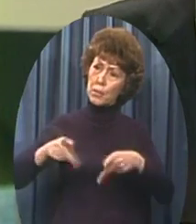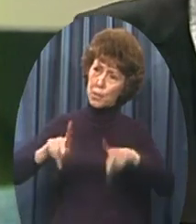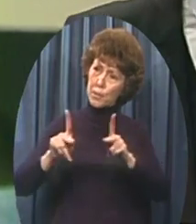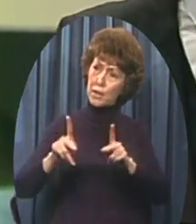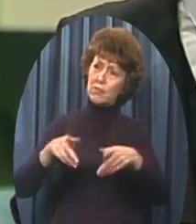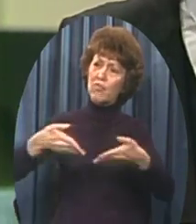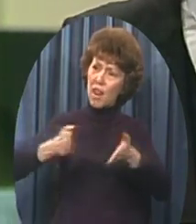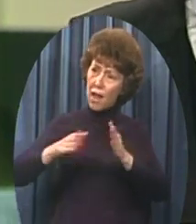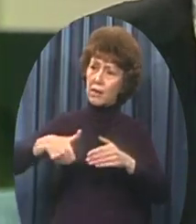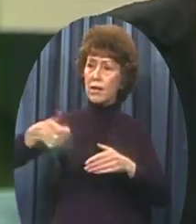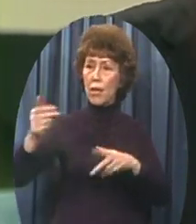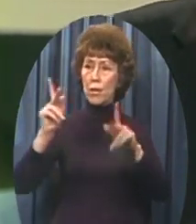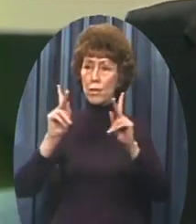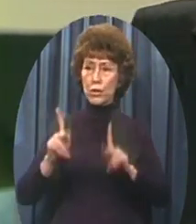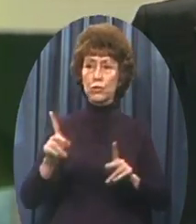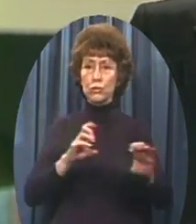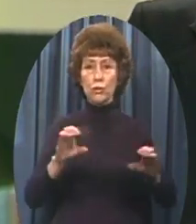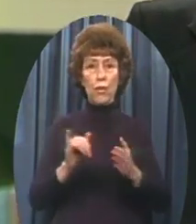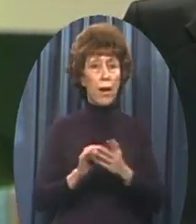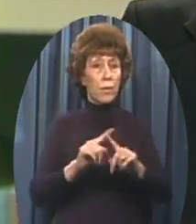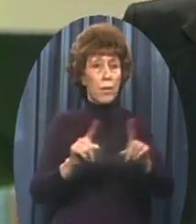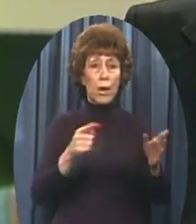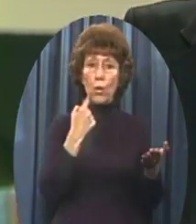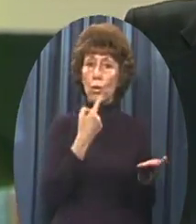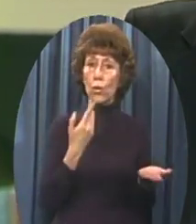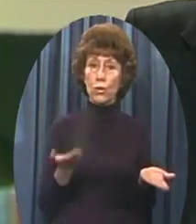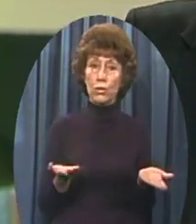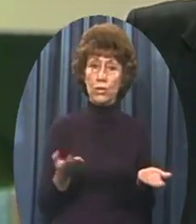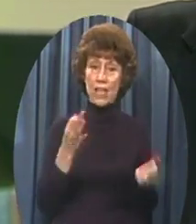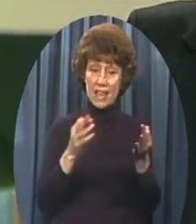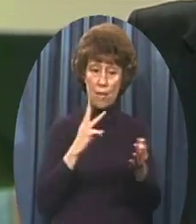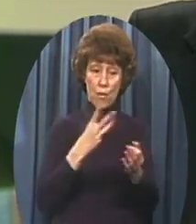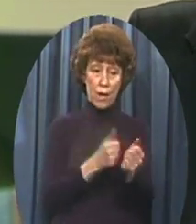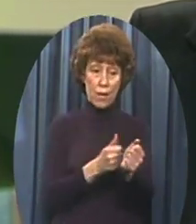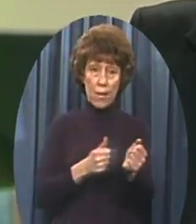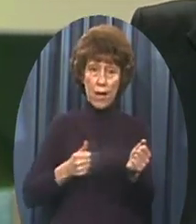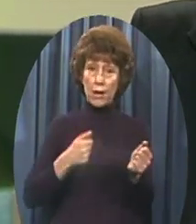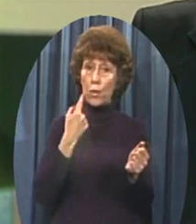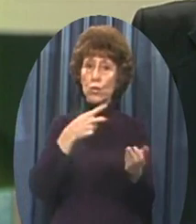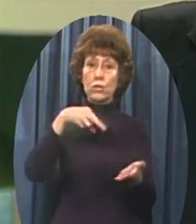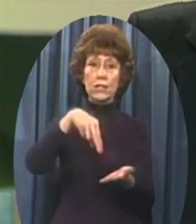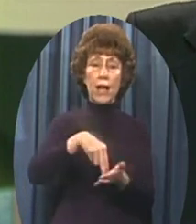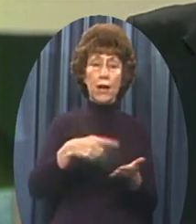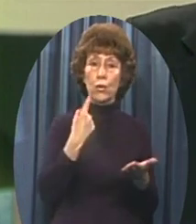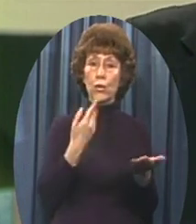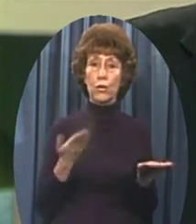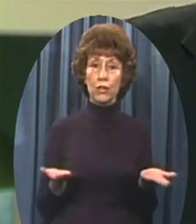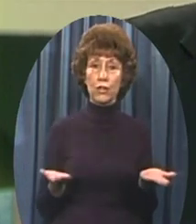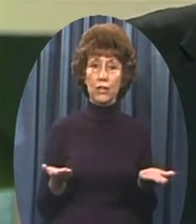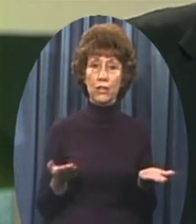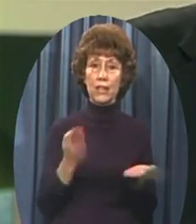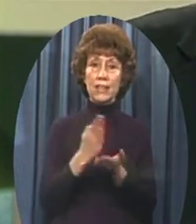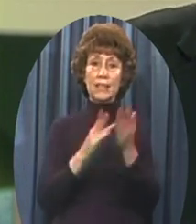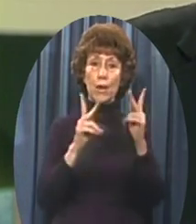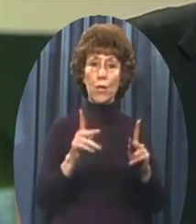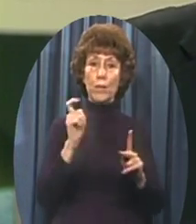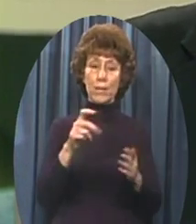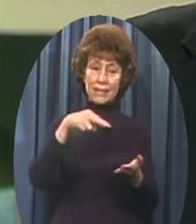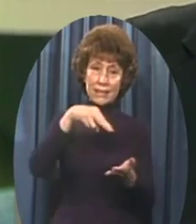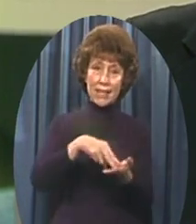else who's going to do it? The question is, if we back up, who's going to stand up? Somebody's got to stand up and just keep standing